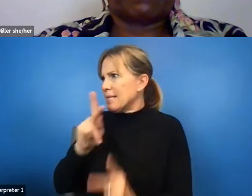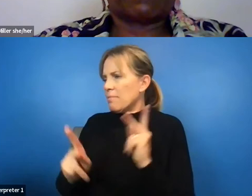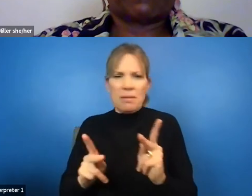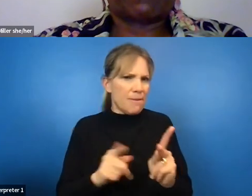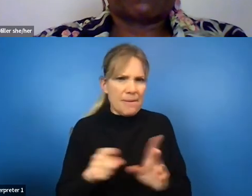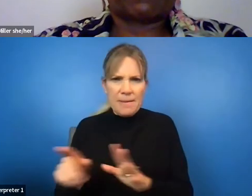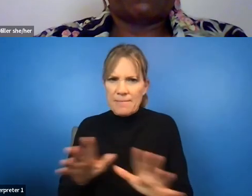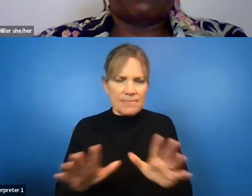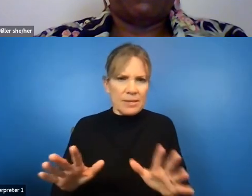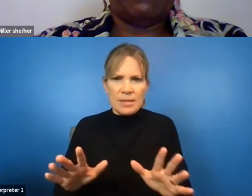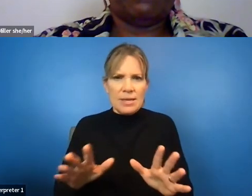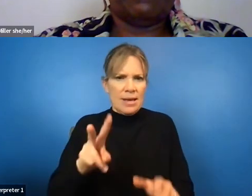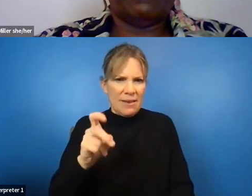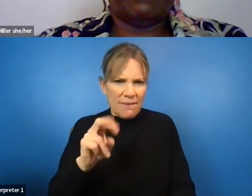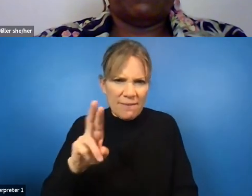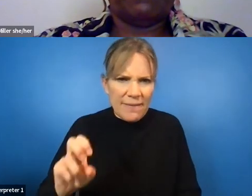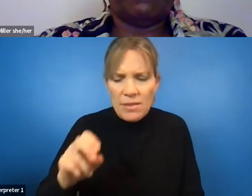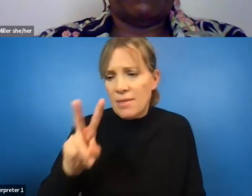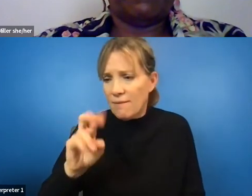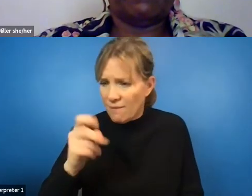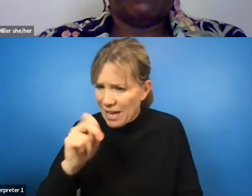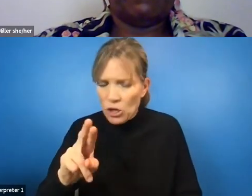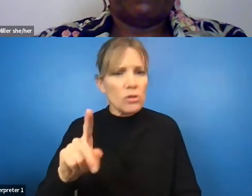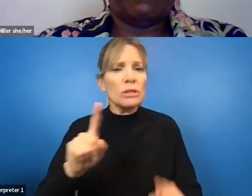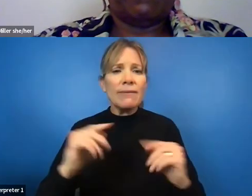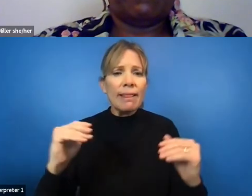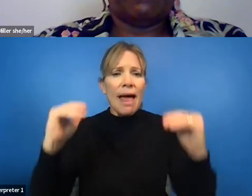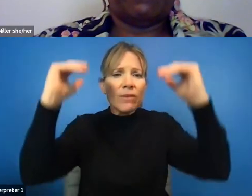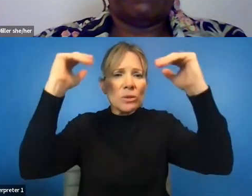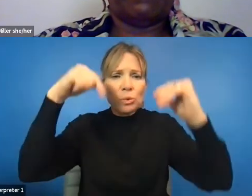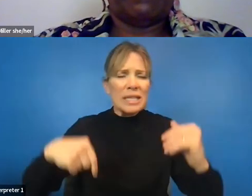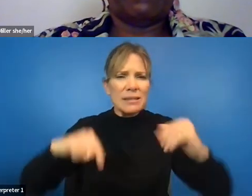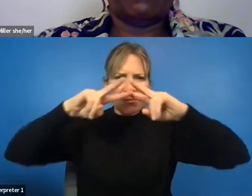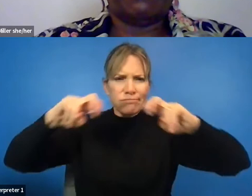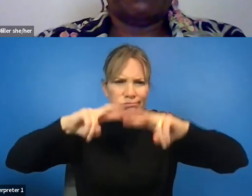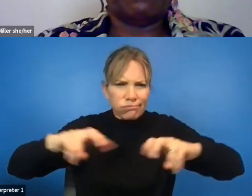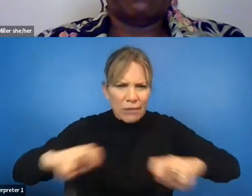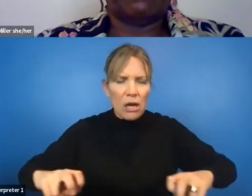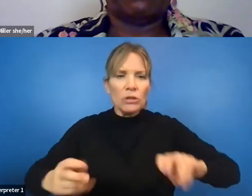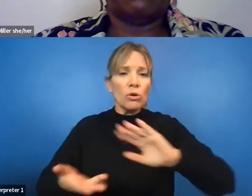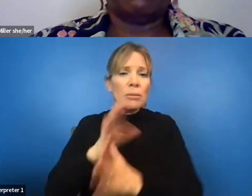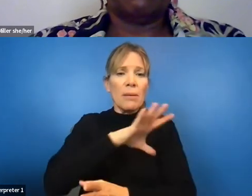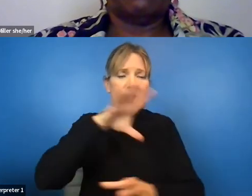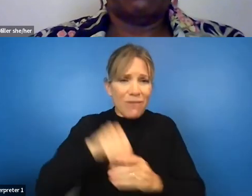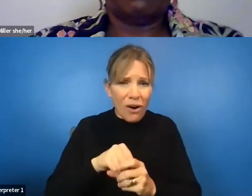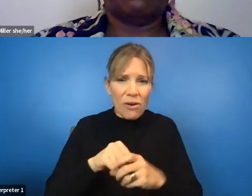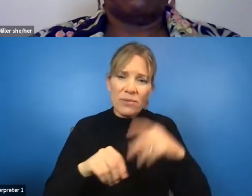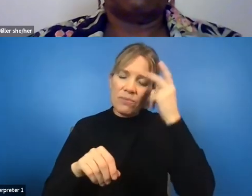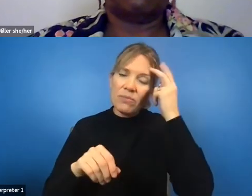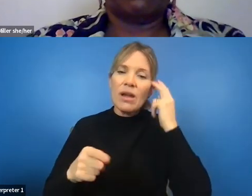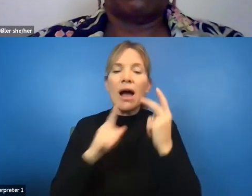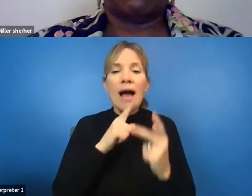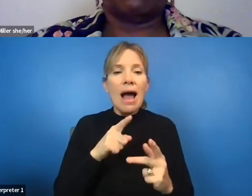have? Is it the vendor? Like, there are various levels to this. And so to get involved at